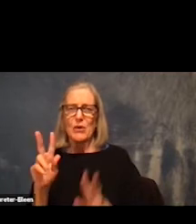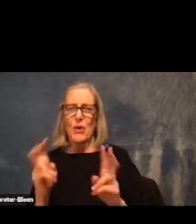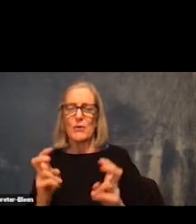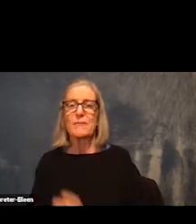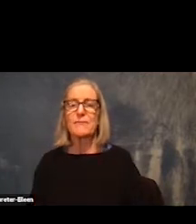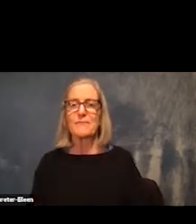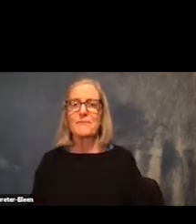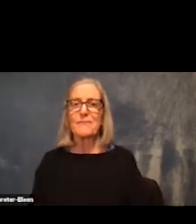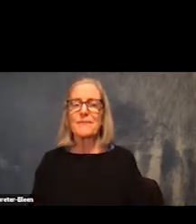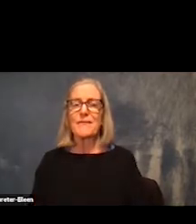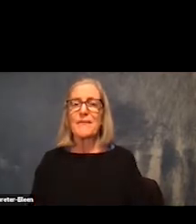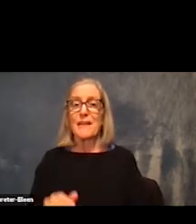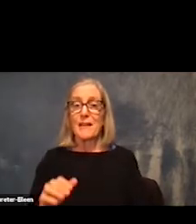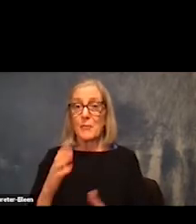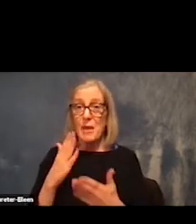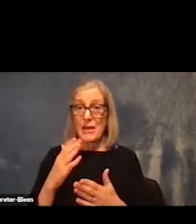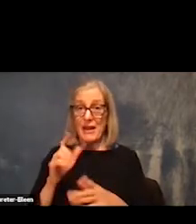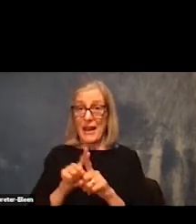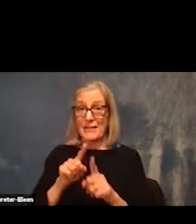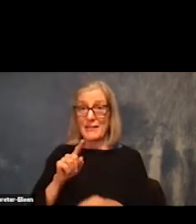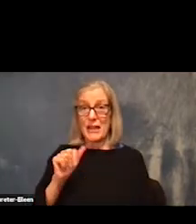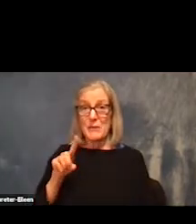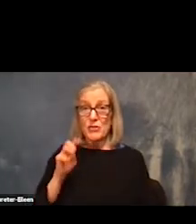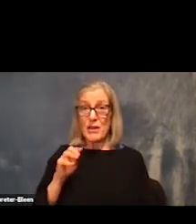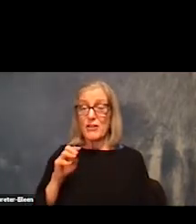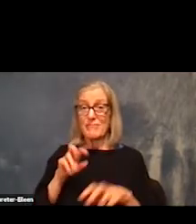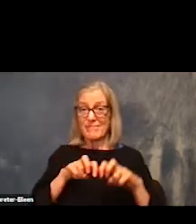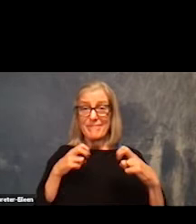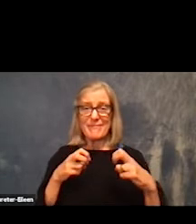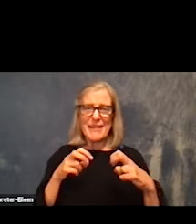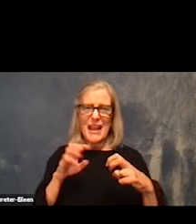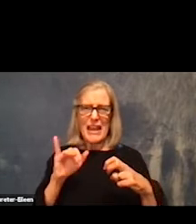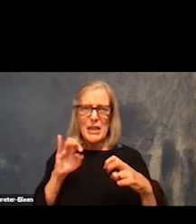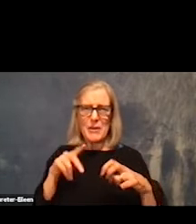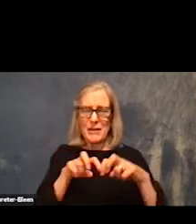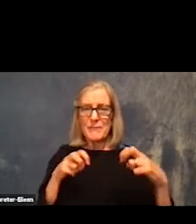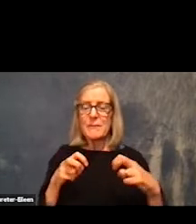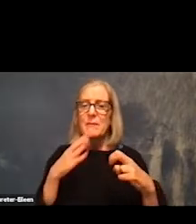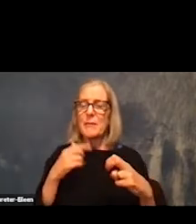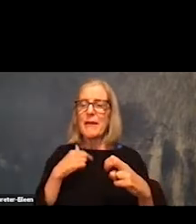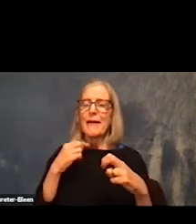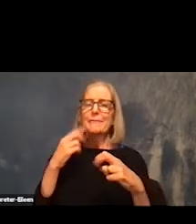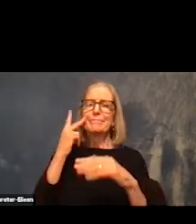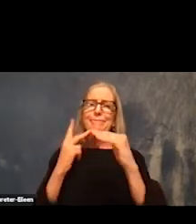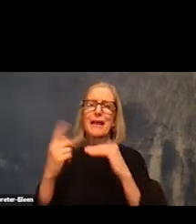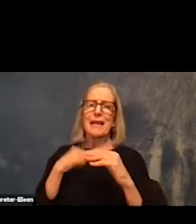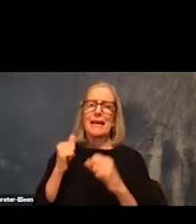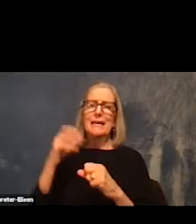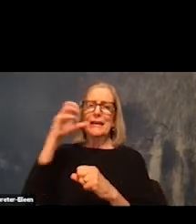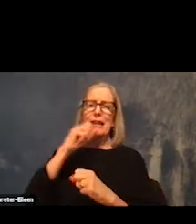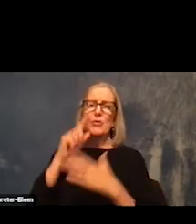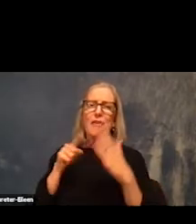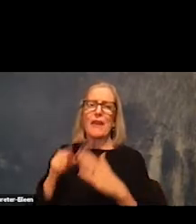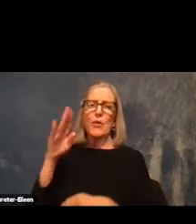that parent's about to say. I know how to respond to them. We may want to pause and really listen and give